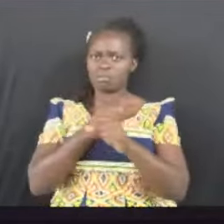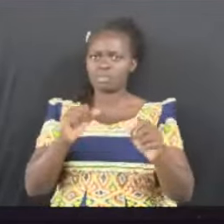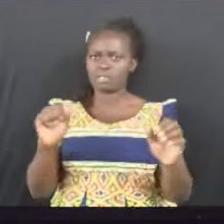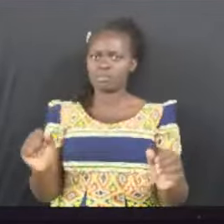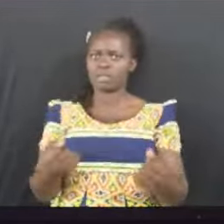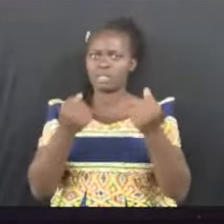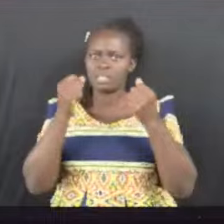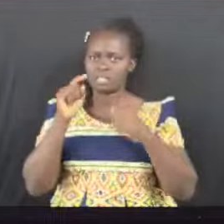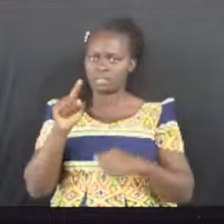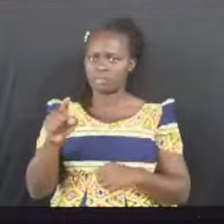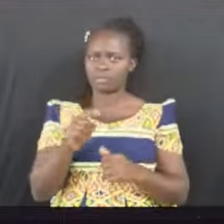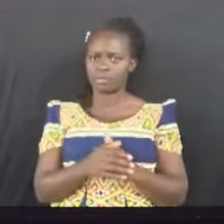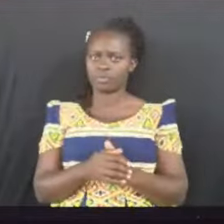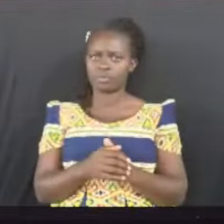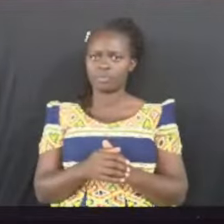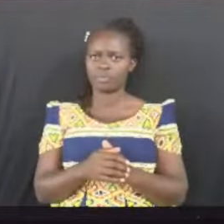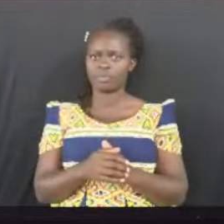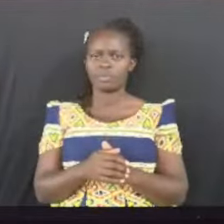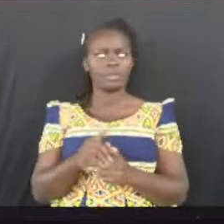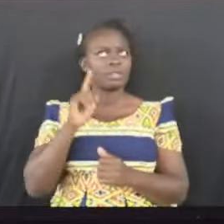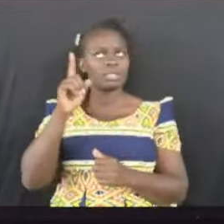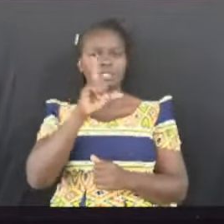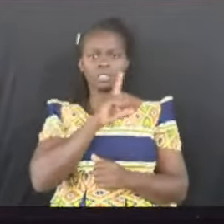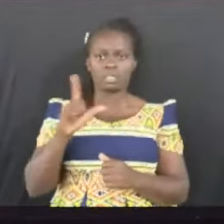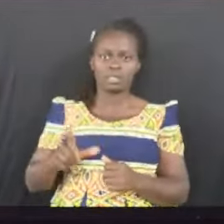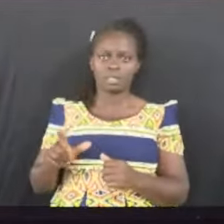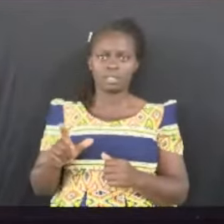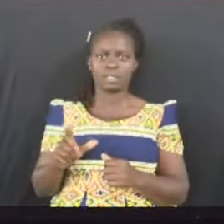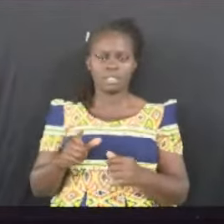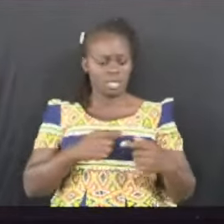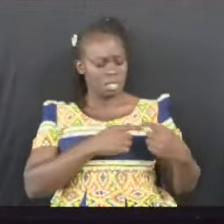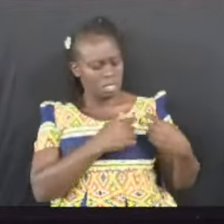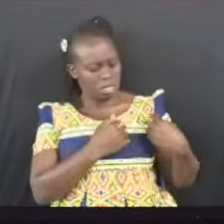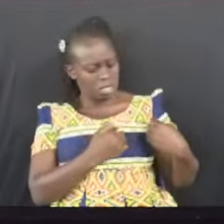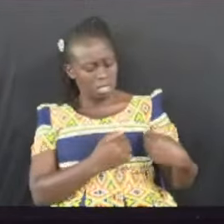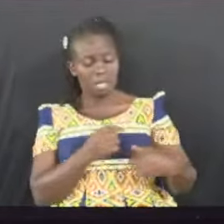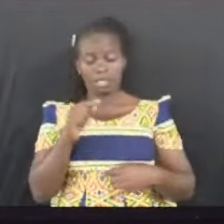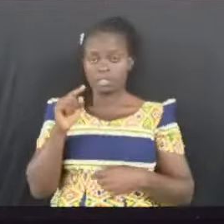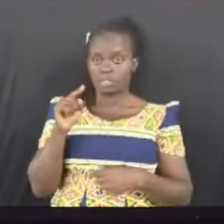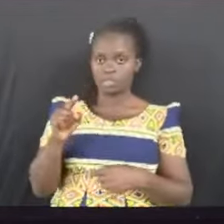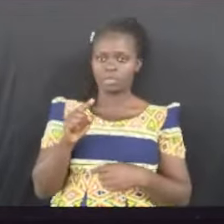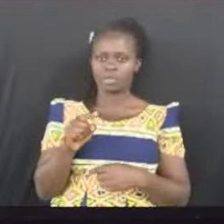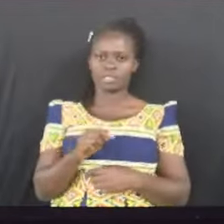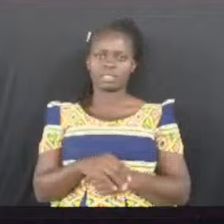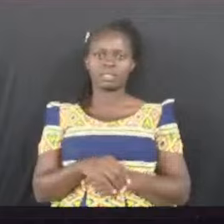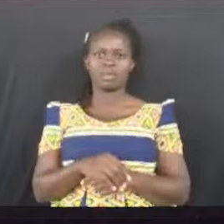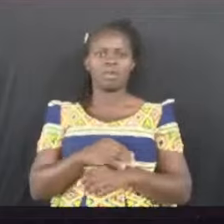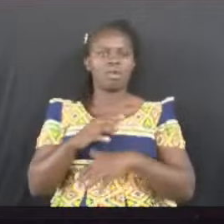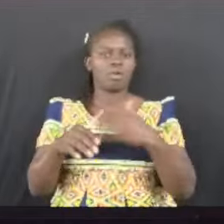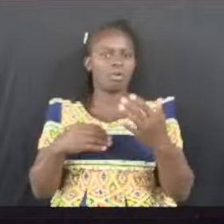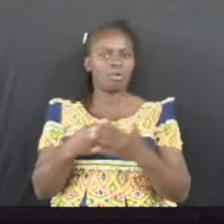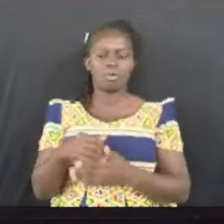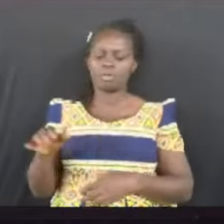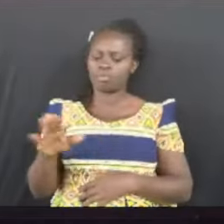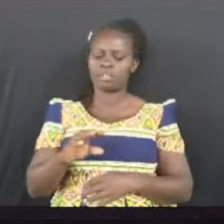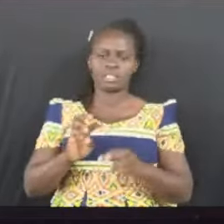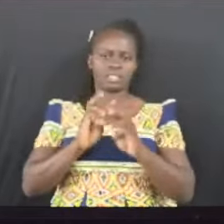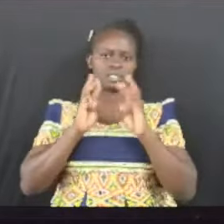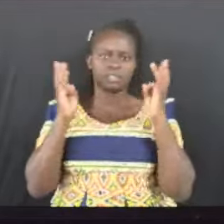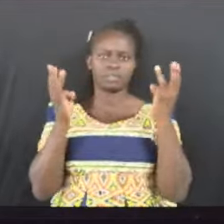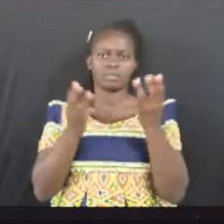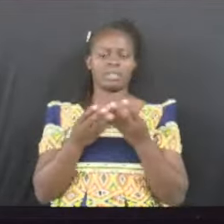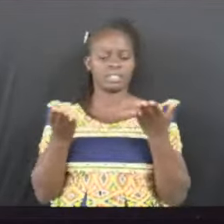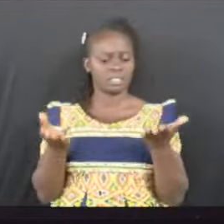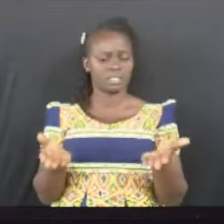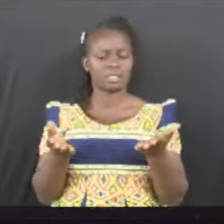of space. No matter where you are in the world, he can reach out to you and save you. So